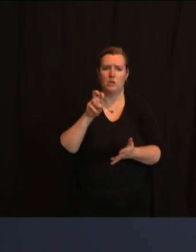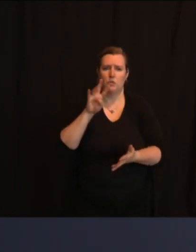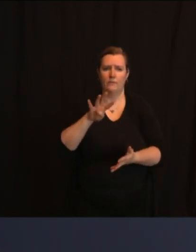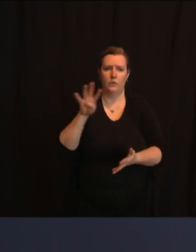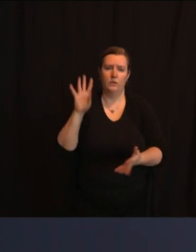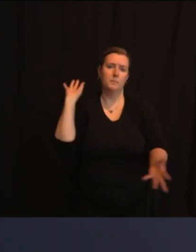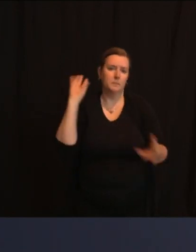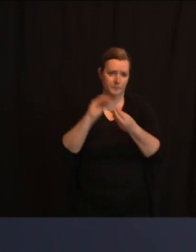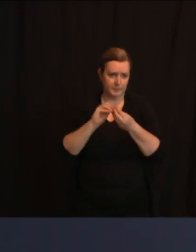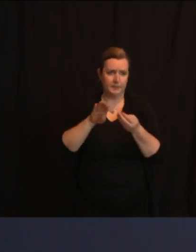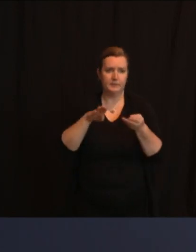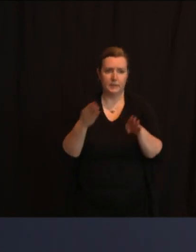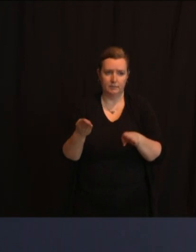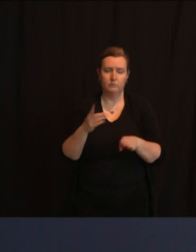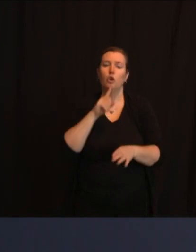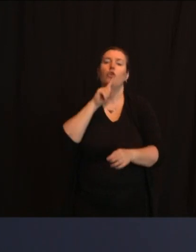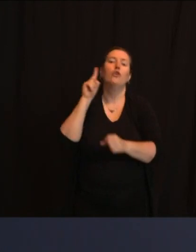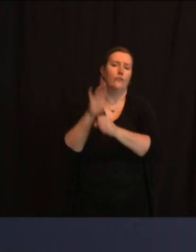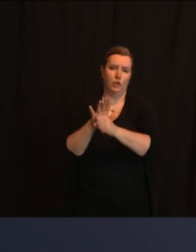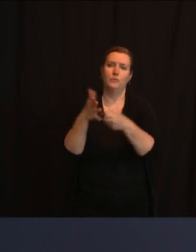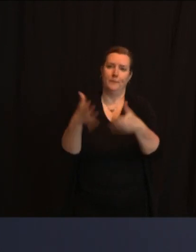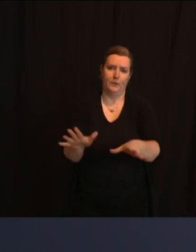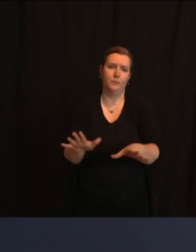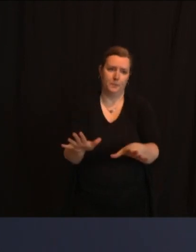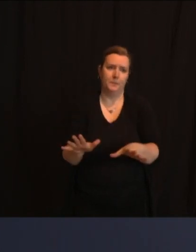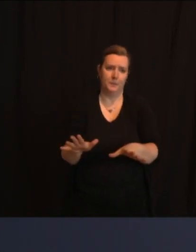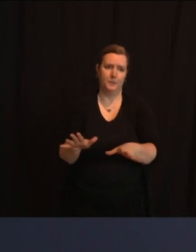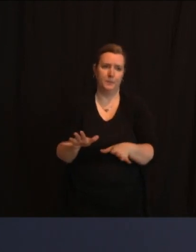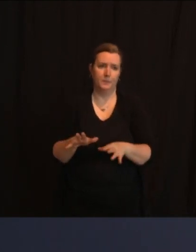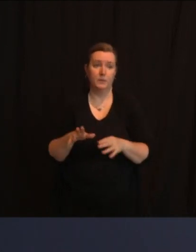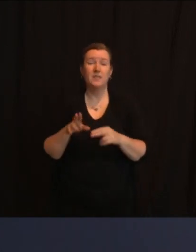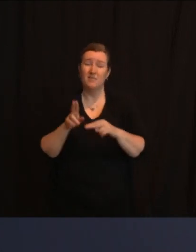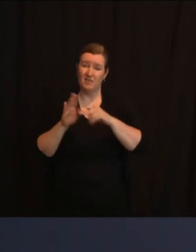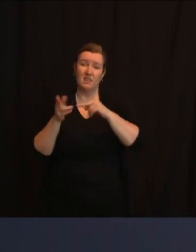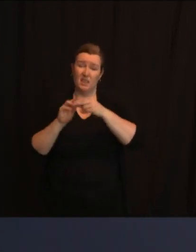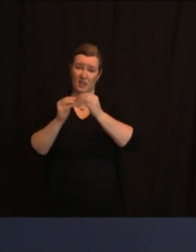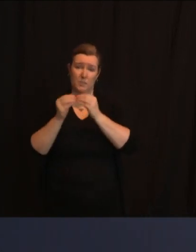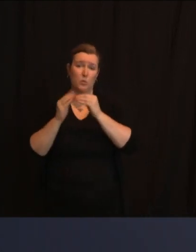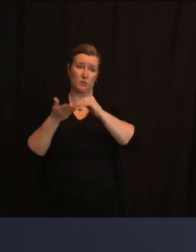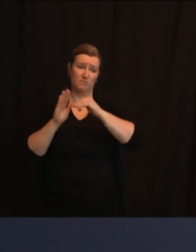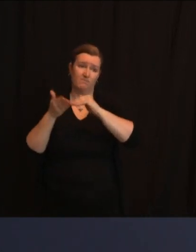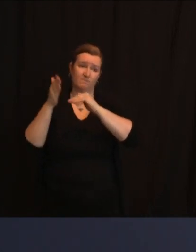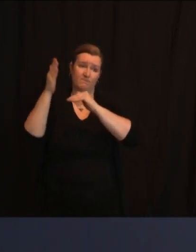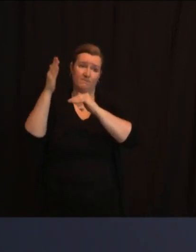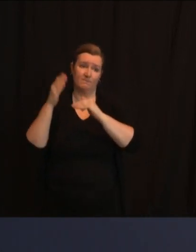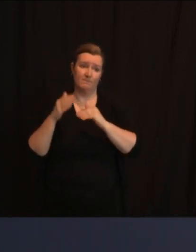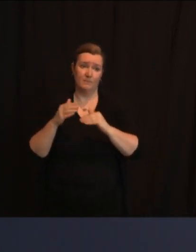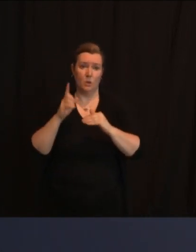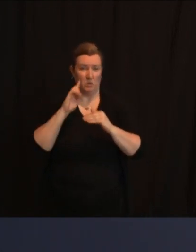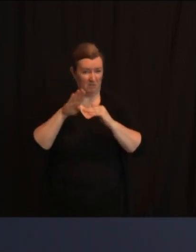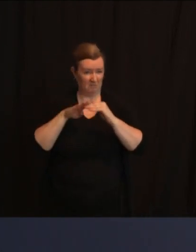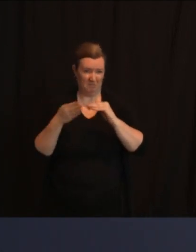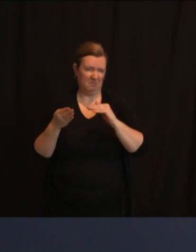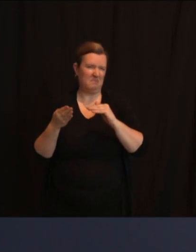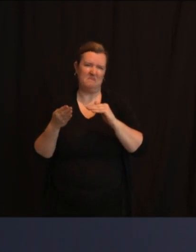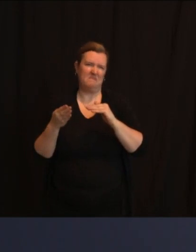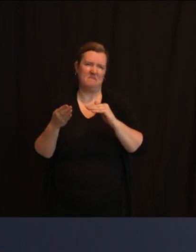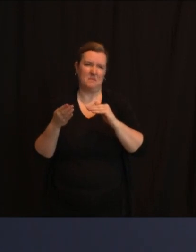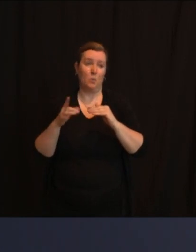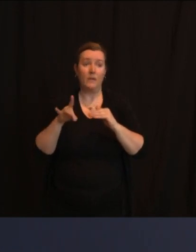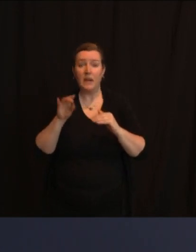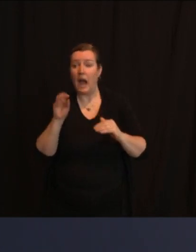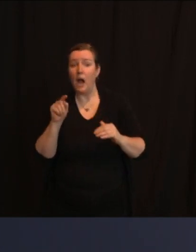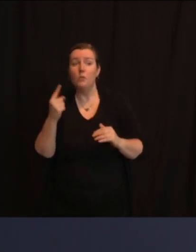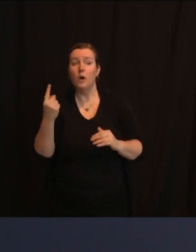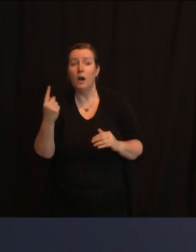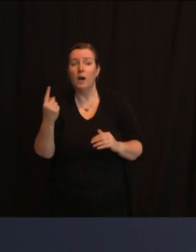will go up, unfortunately, but very rarely down. They may go down a little bit because sometimes on further investigation, something is